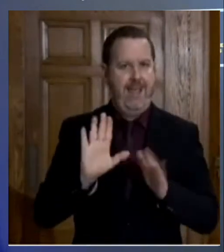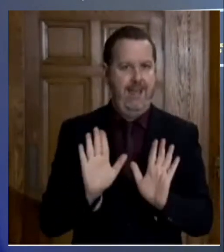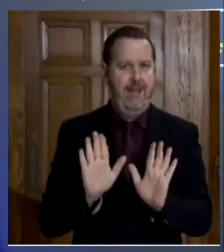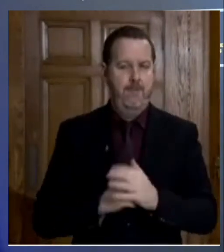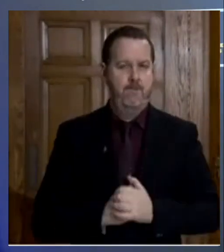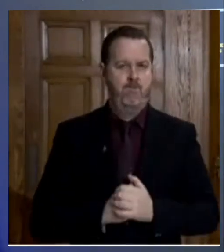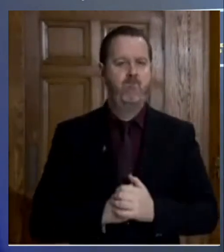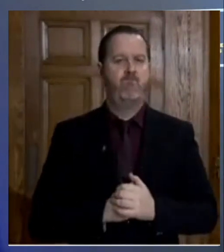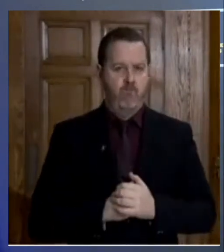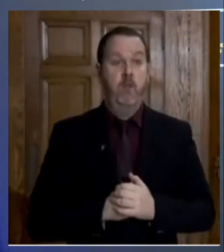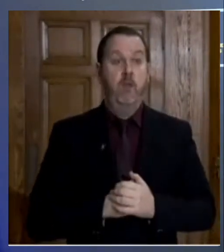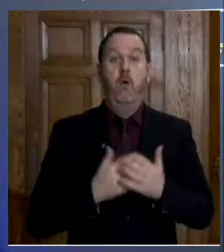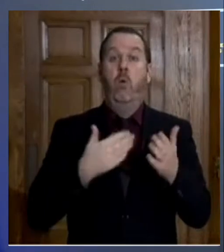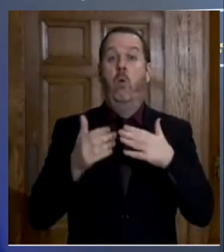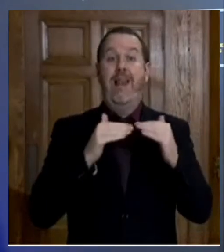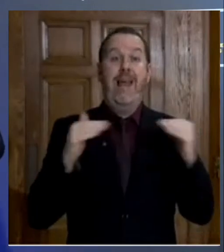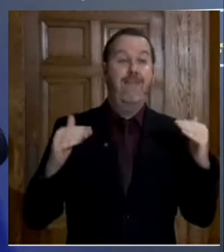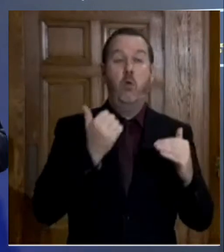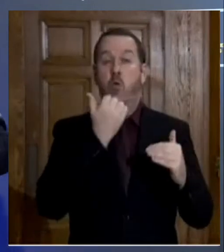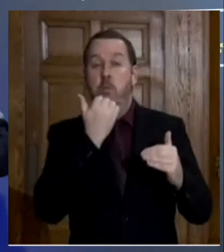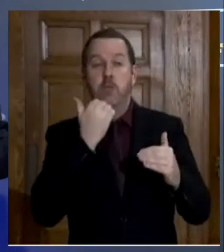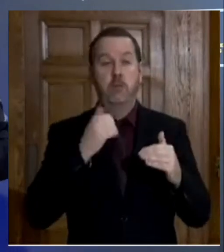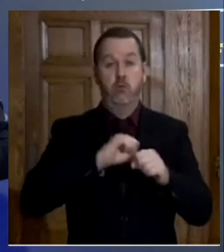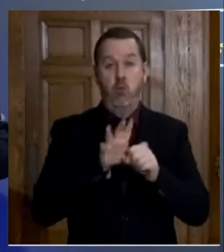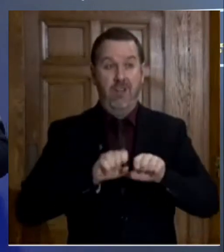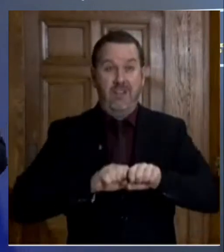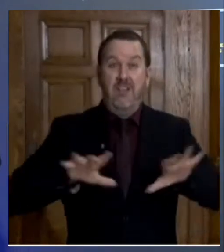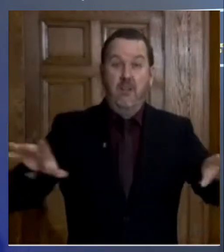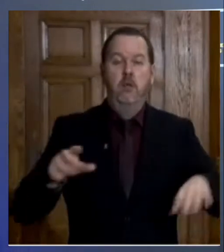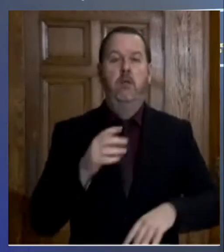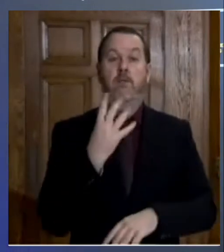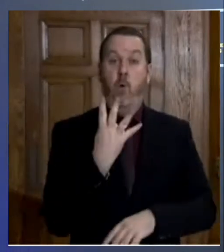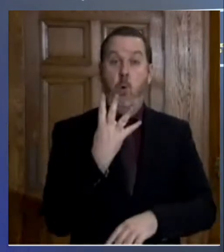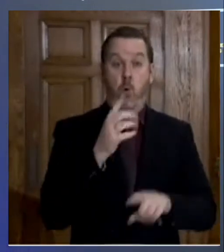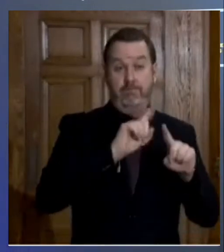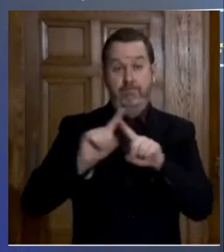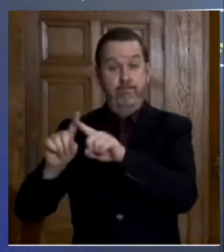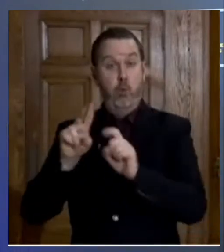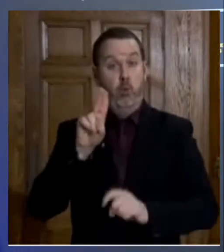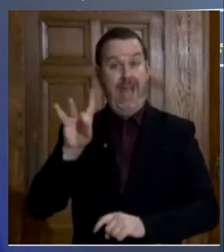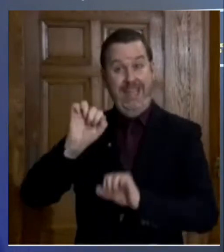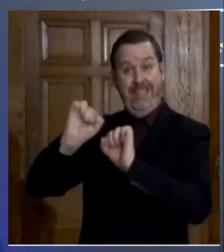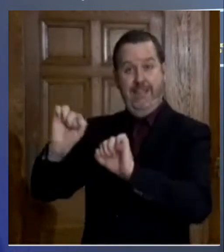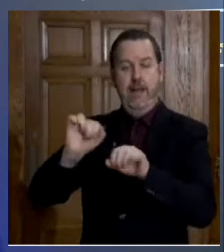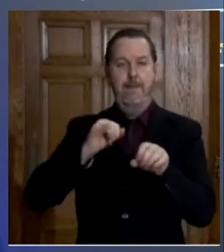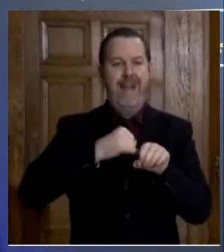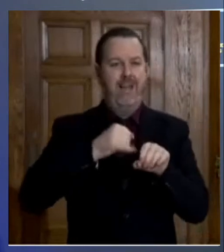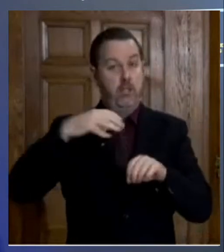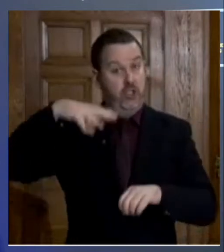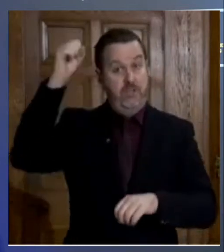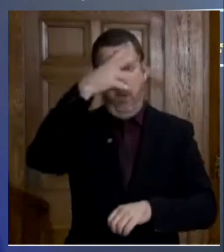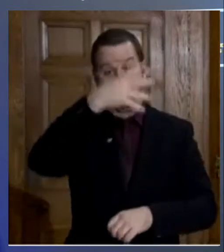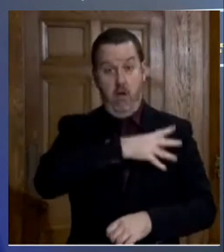levels of transmissions across the country, the 4 UK Chief Medical Officers recommended that we now move into Alert Level